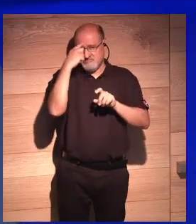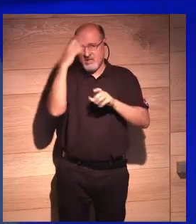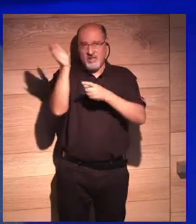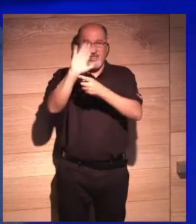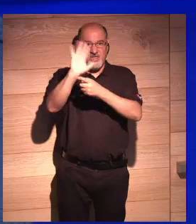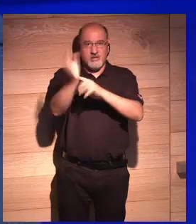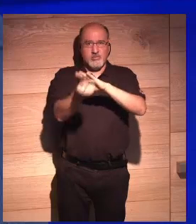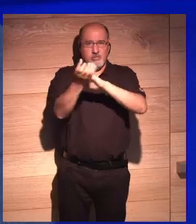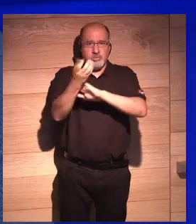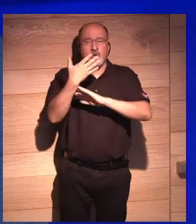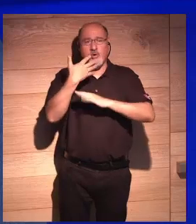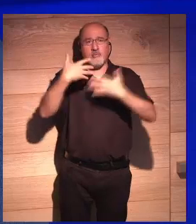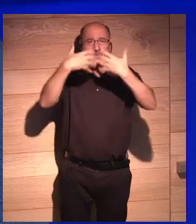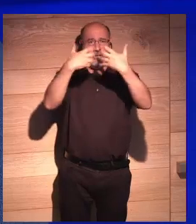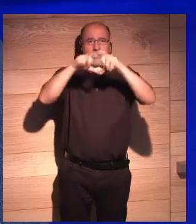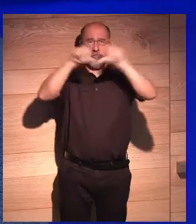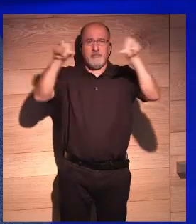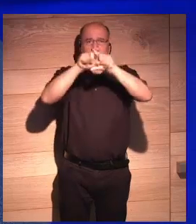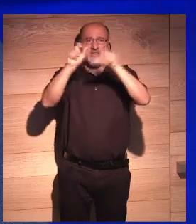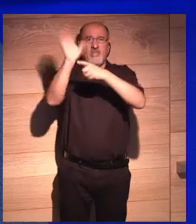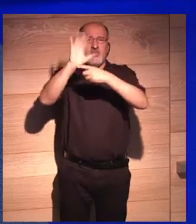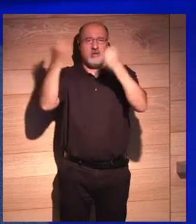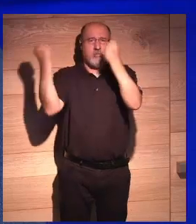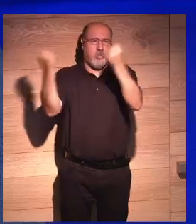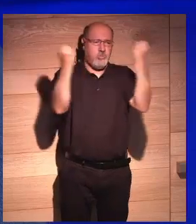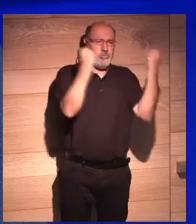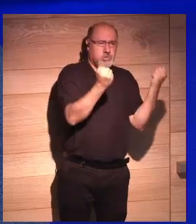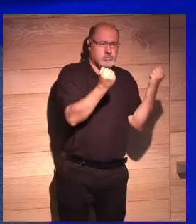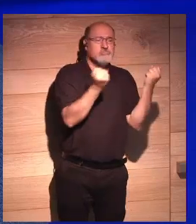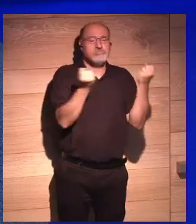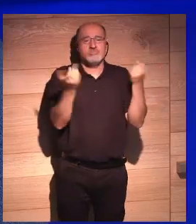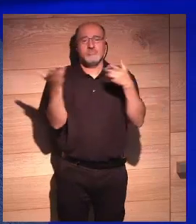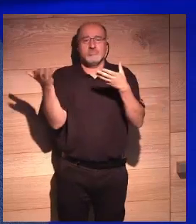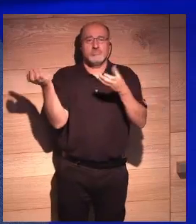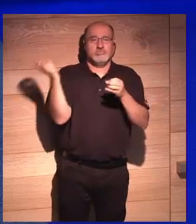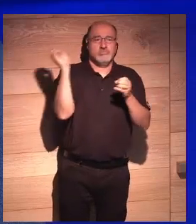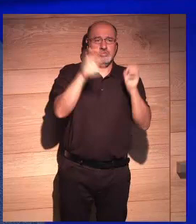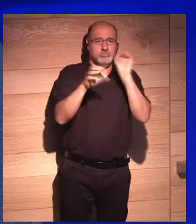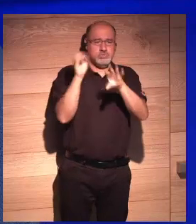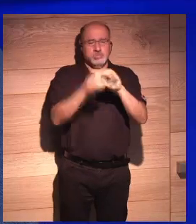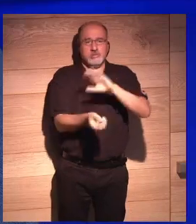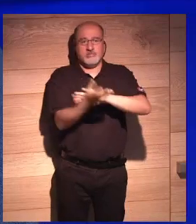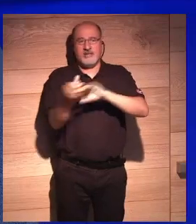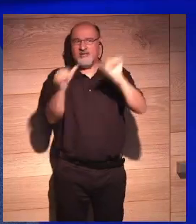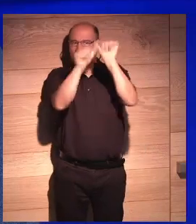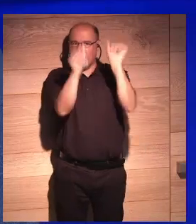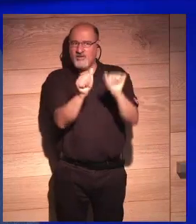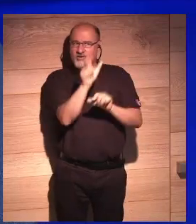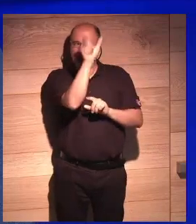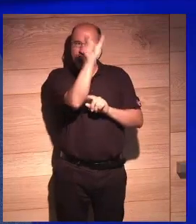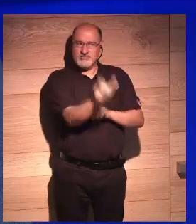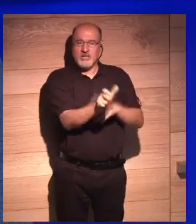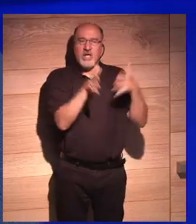of film production or the big publishing companies could get into developing this type of things, it's